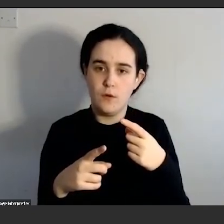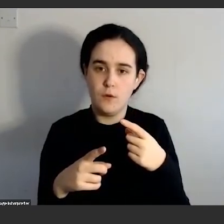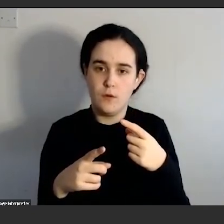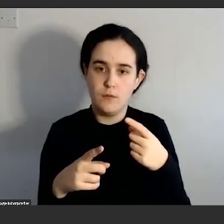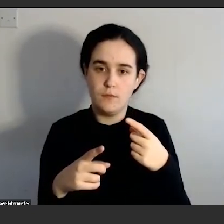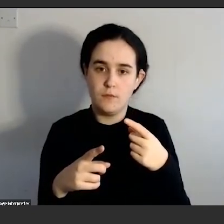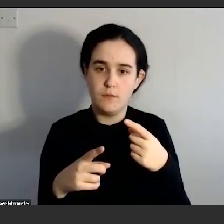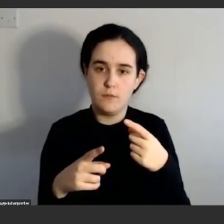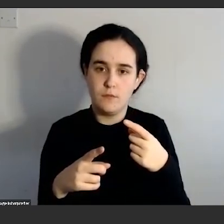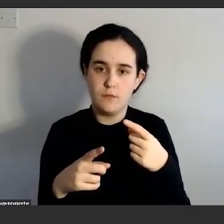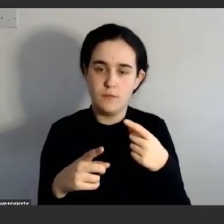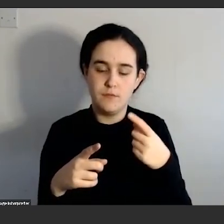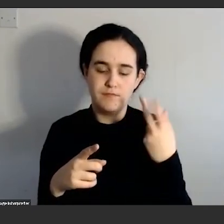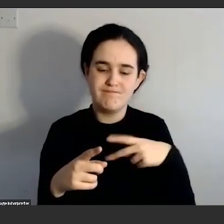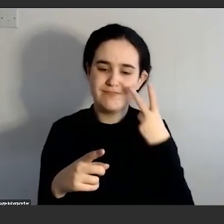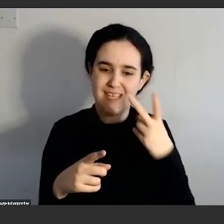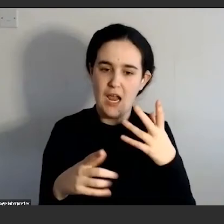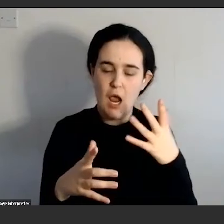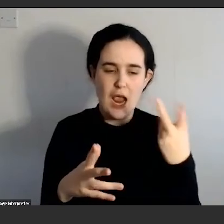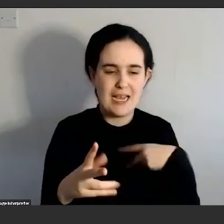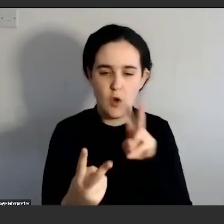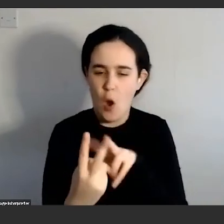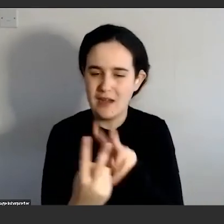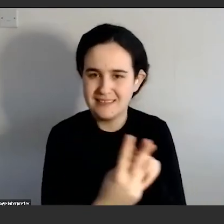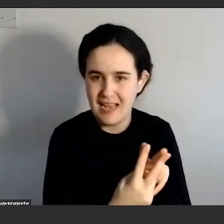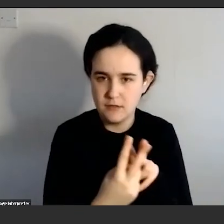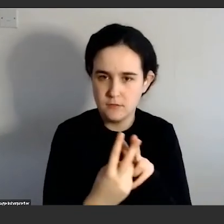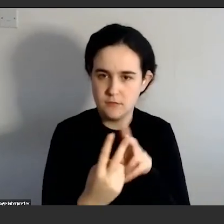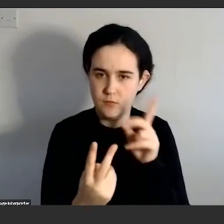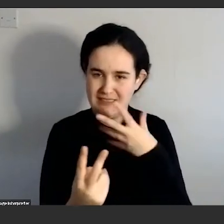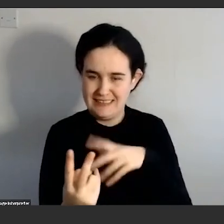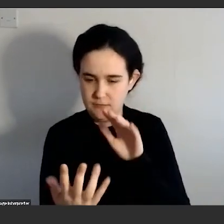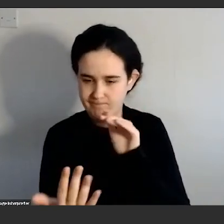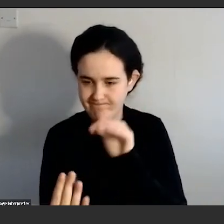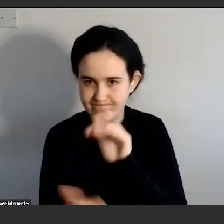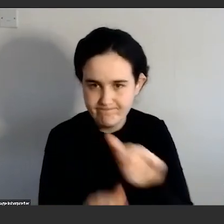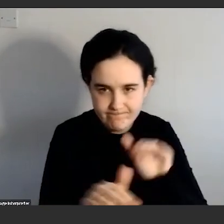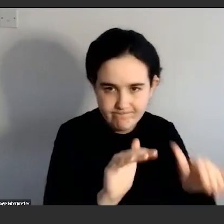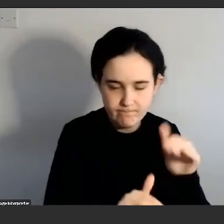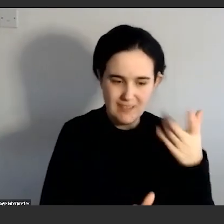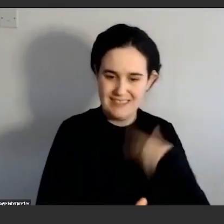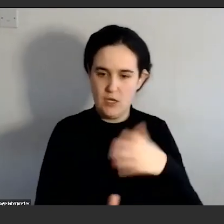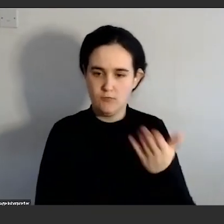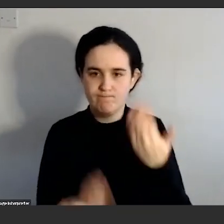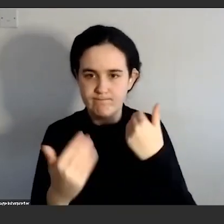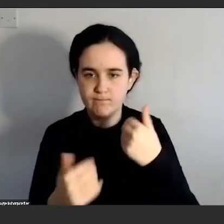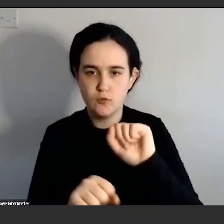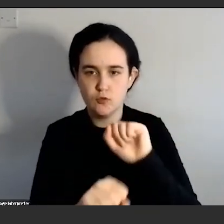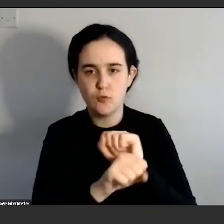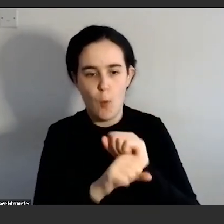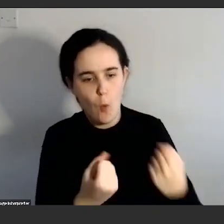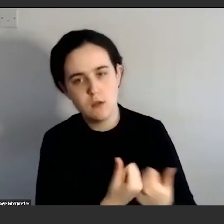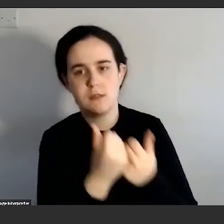communities. Now, Femi, unfortunately, COVID has really troubled us. It has actually